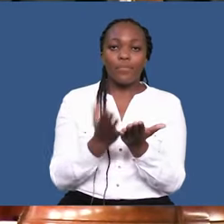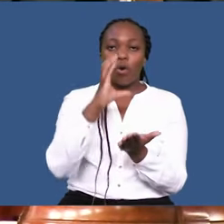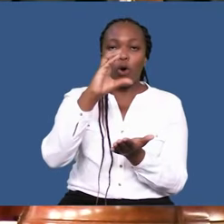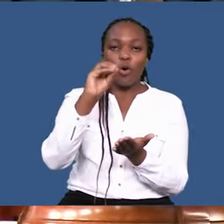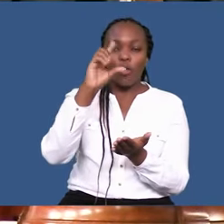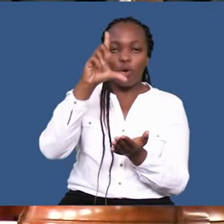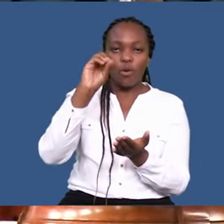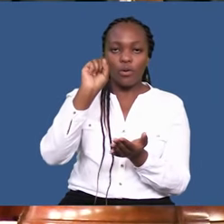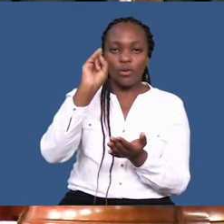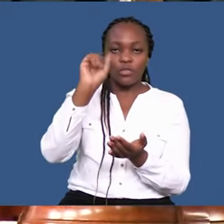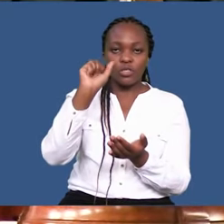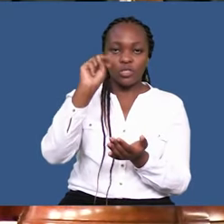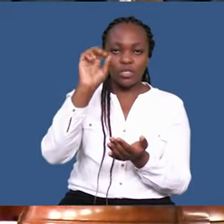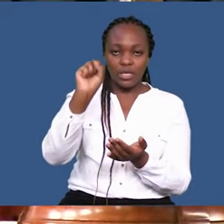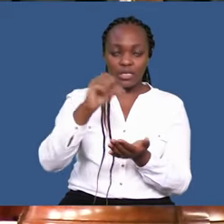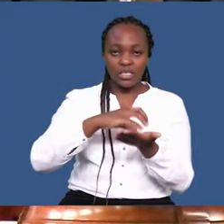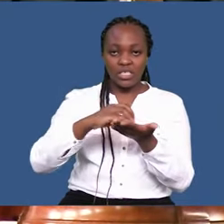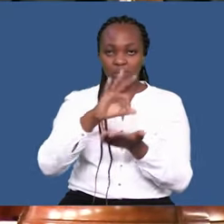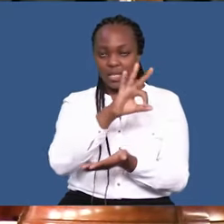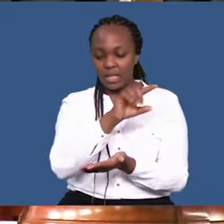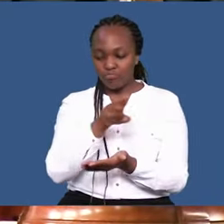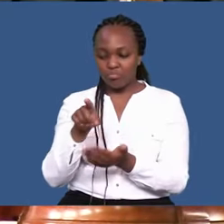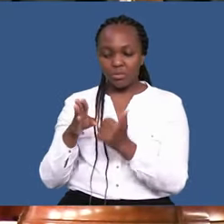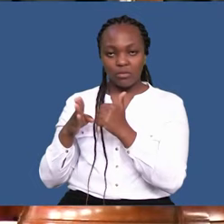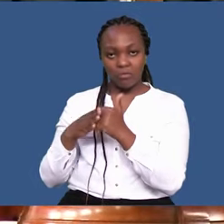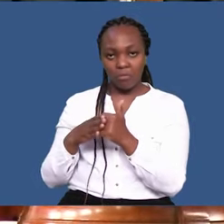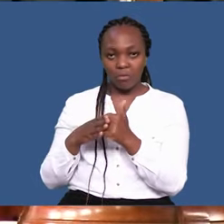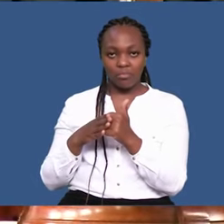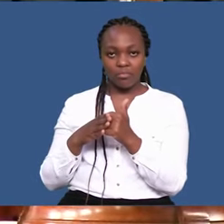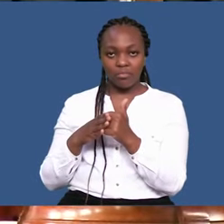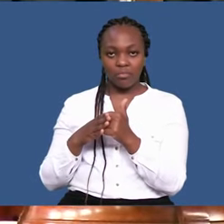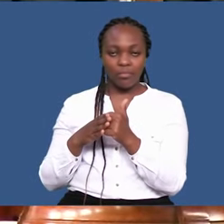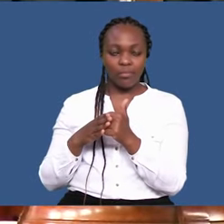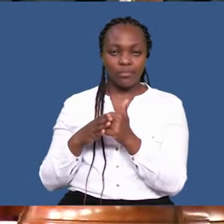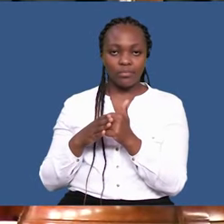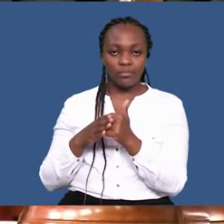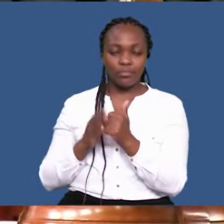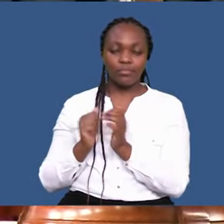4, as we shall just be referring to the verses.